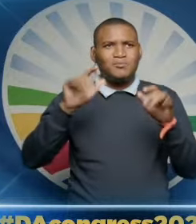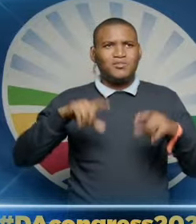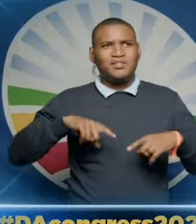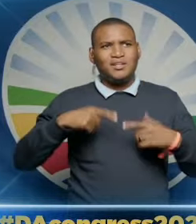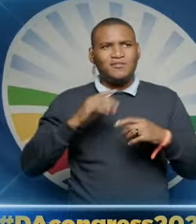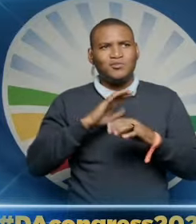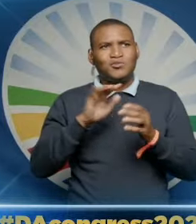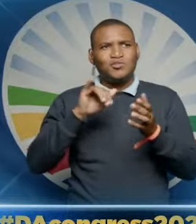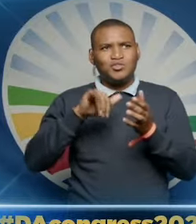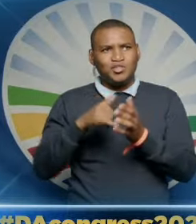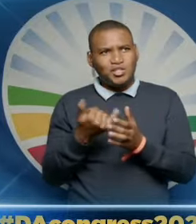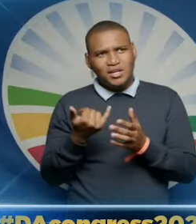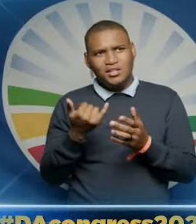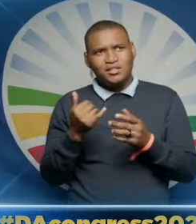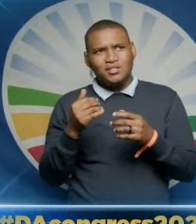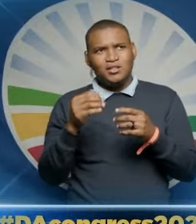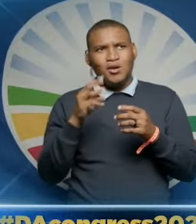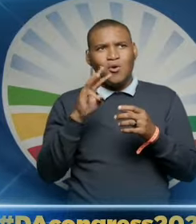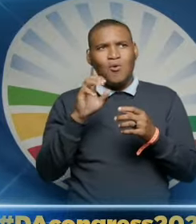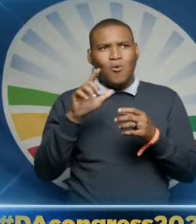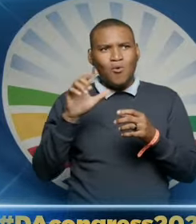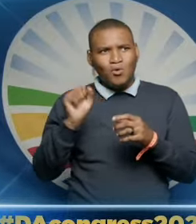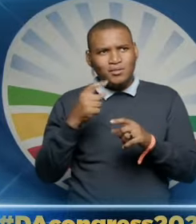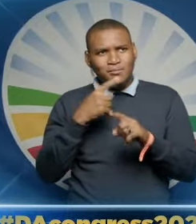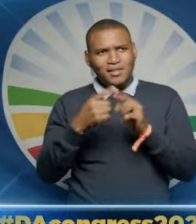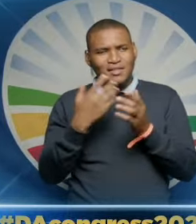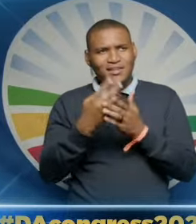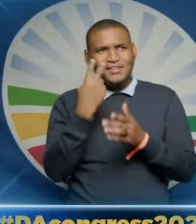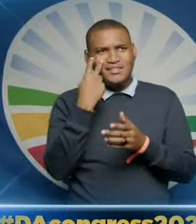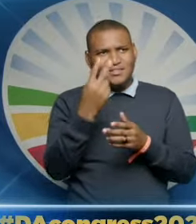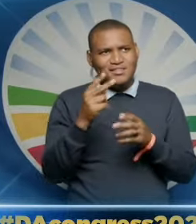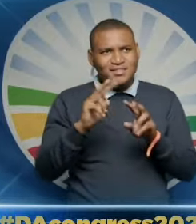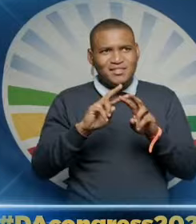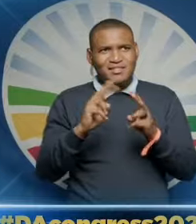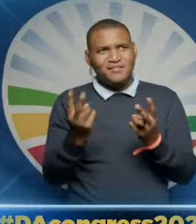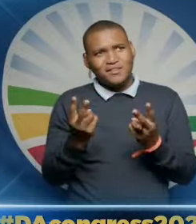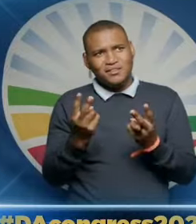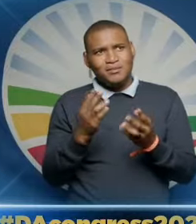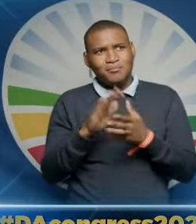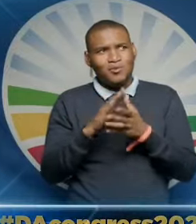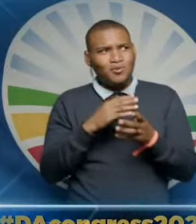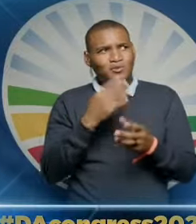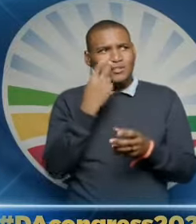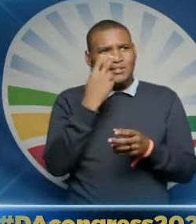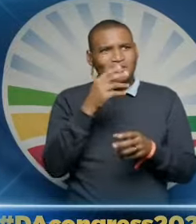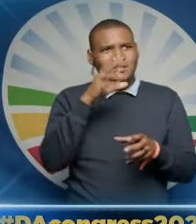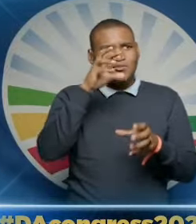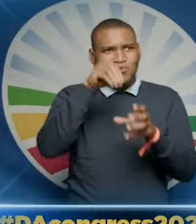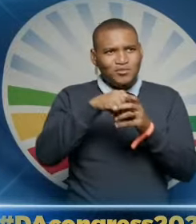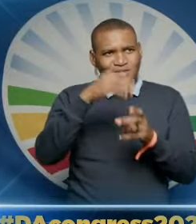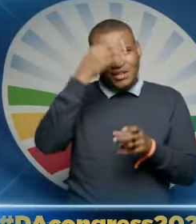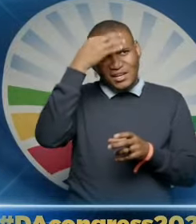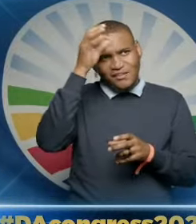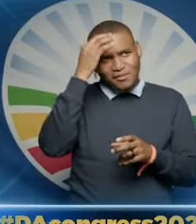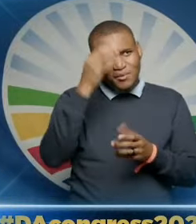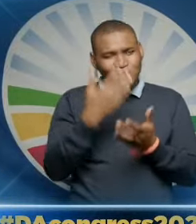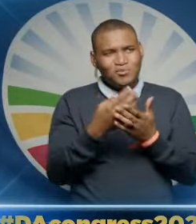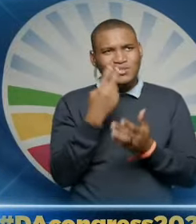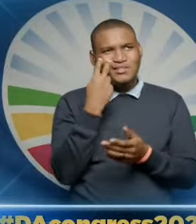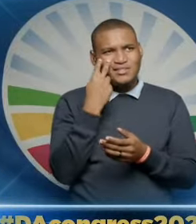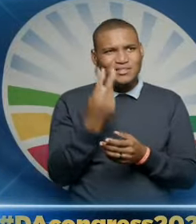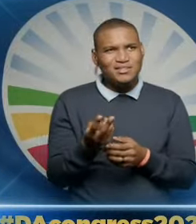not just words on a paper, but you can implement them and see the difference. Currently is also in government, and I'm sure it's fulfilling when you can